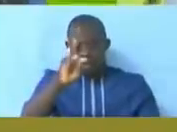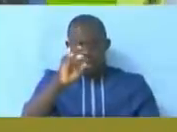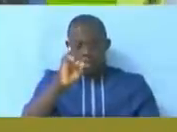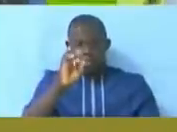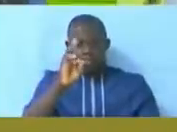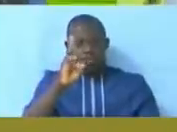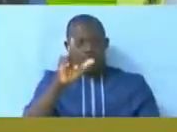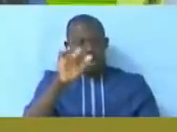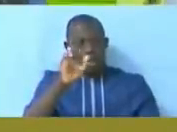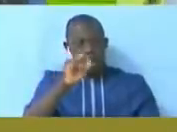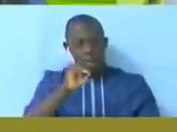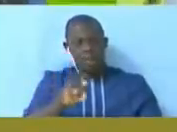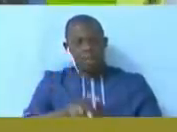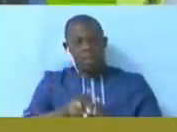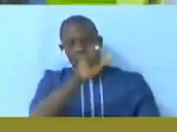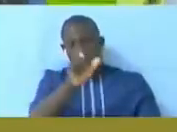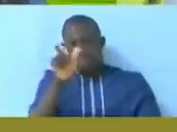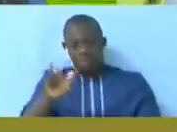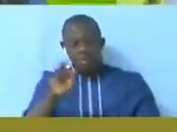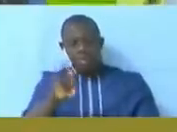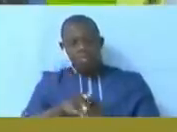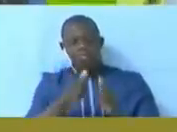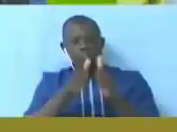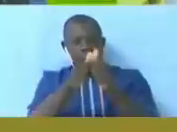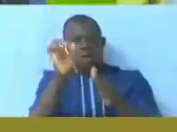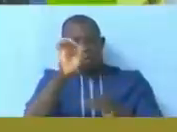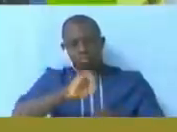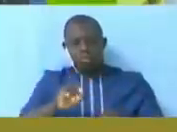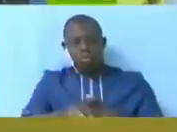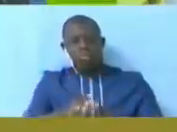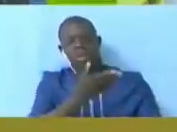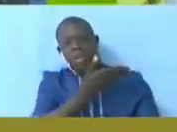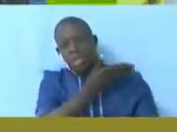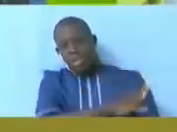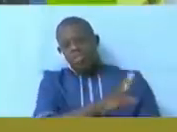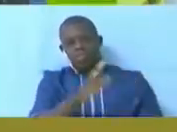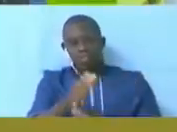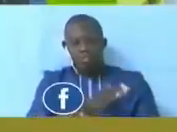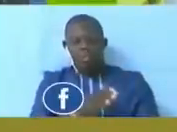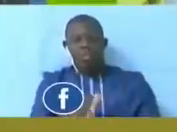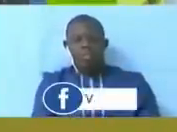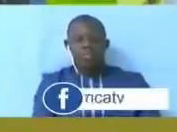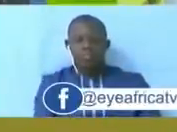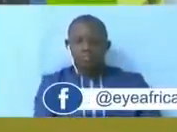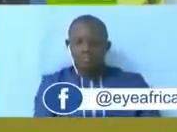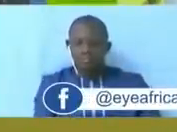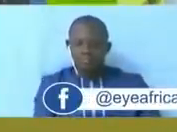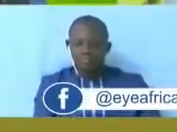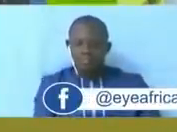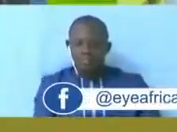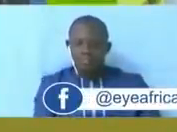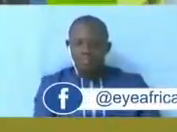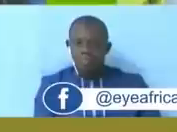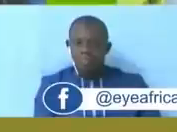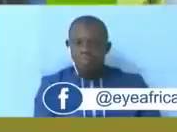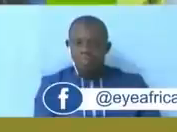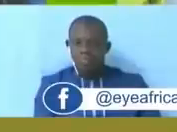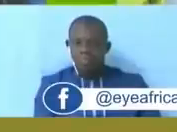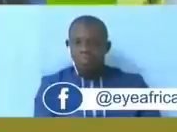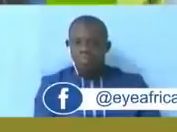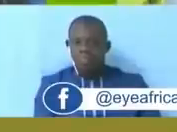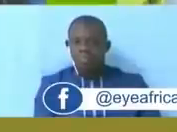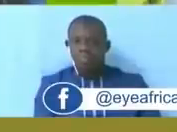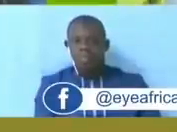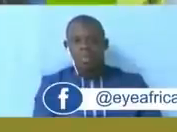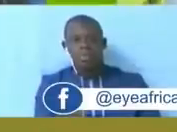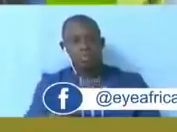Cham ataman na nying civil case nying aman na no masara. It was struck out. Ya case nying ya baile. Now he, with the backing of some people, he